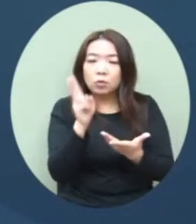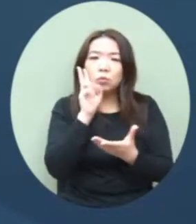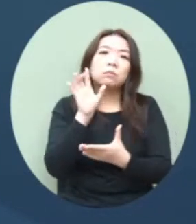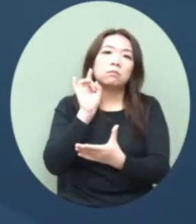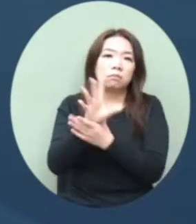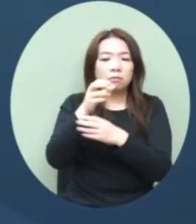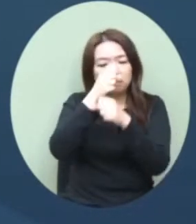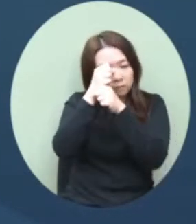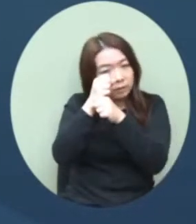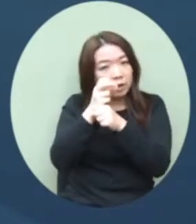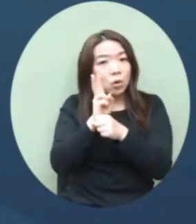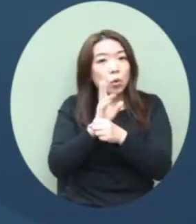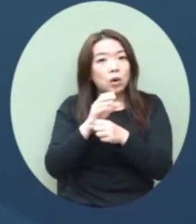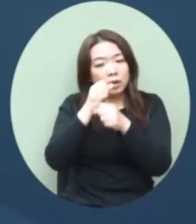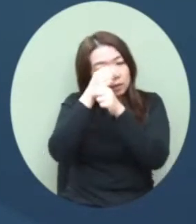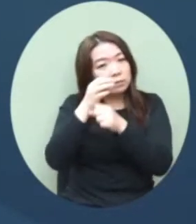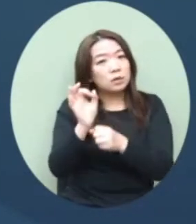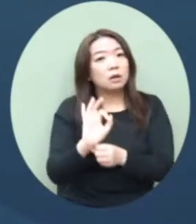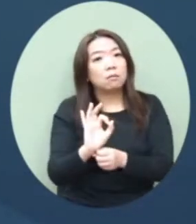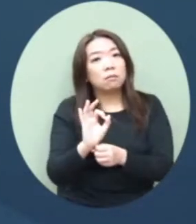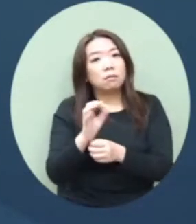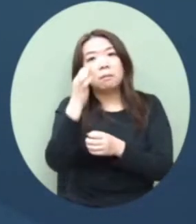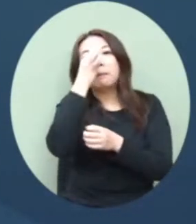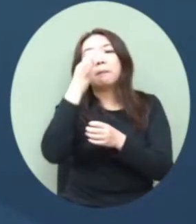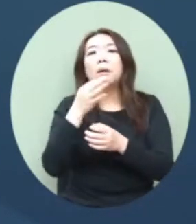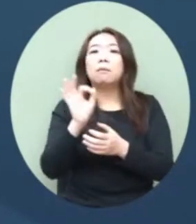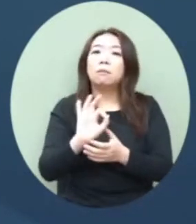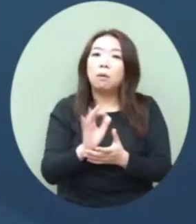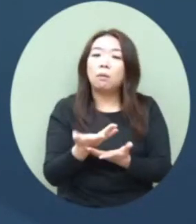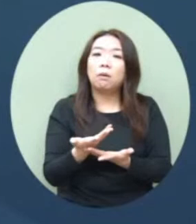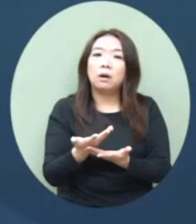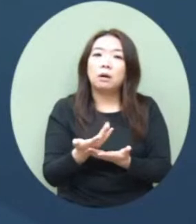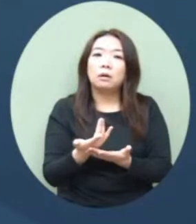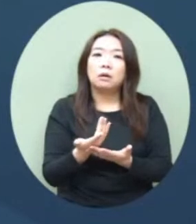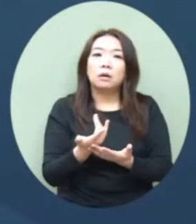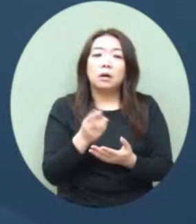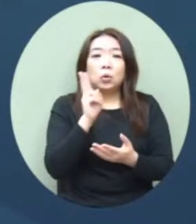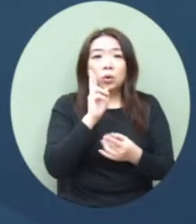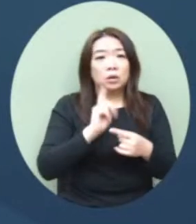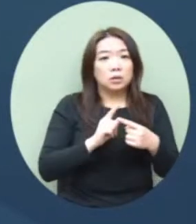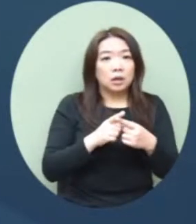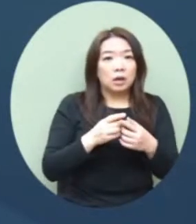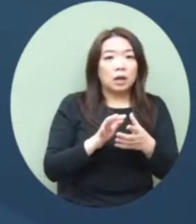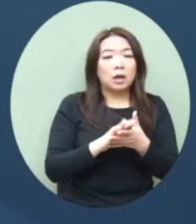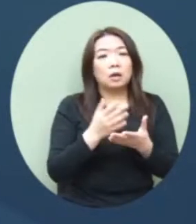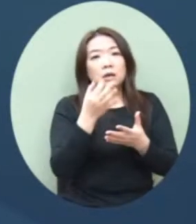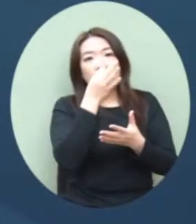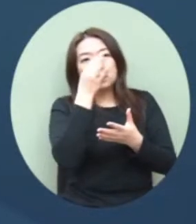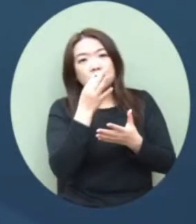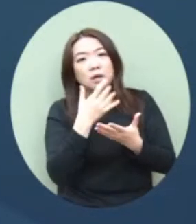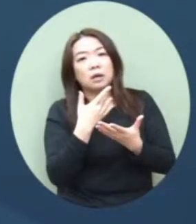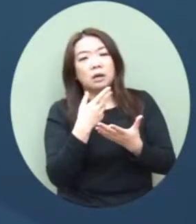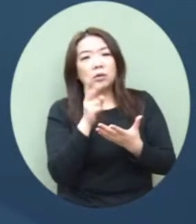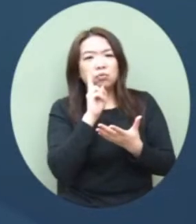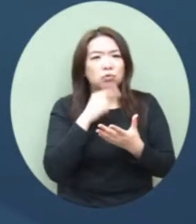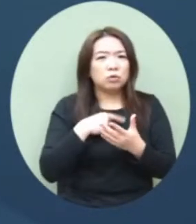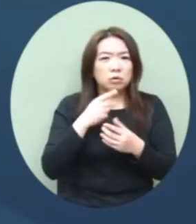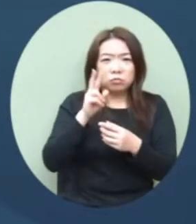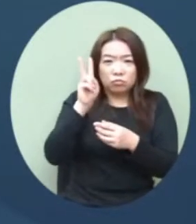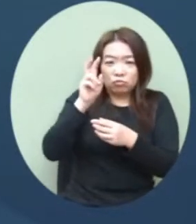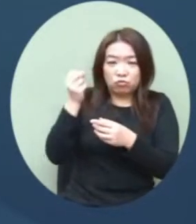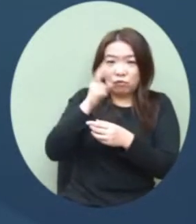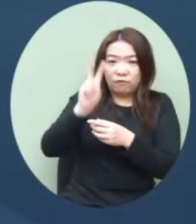early identification. To do so, we must test people. Now, if we do not provide